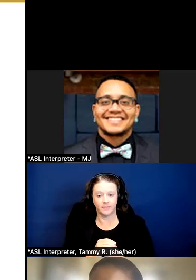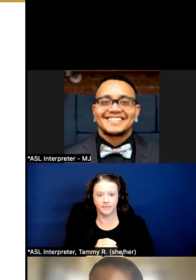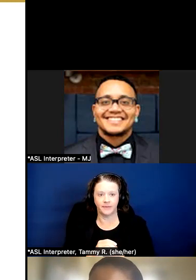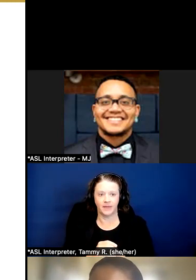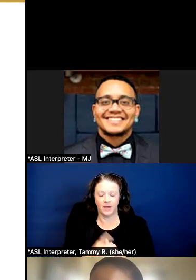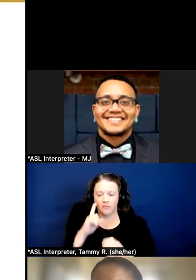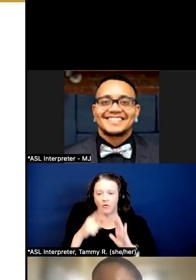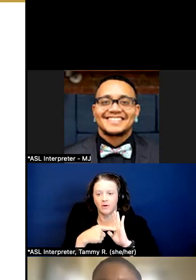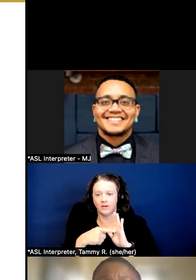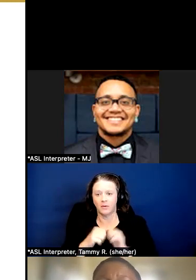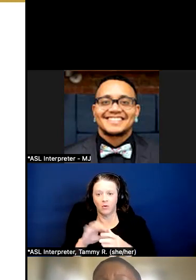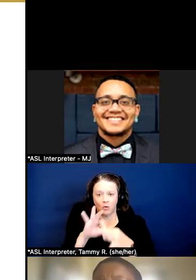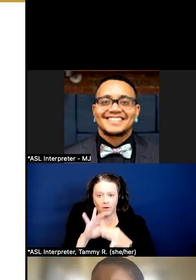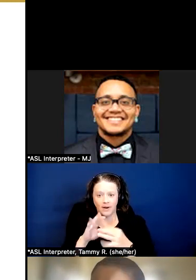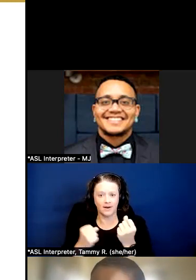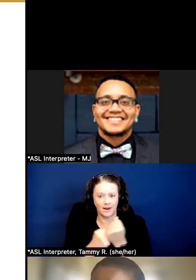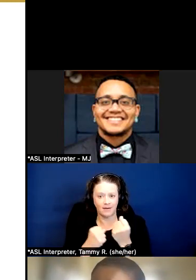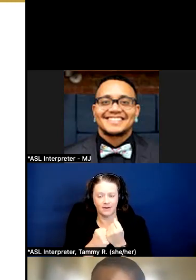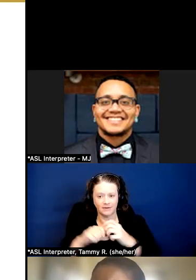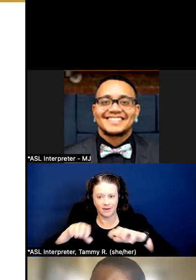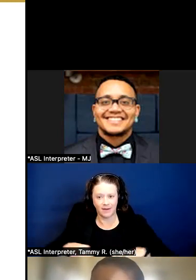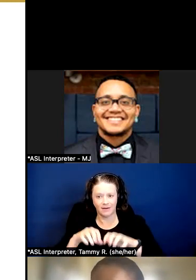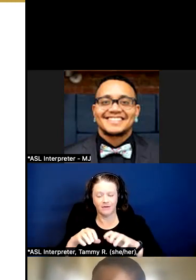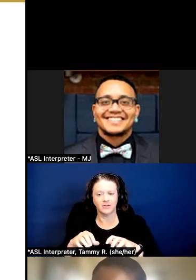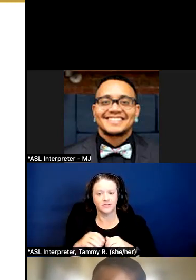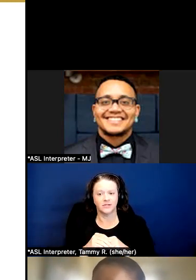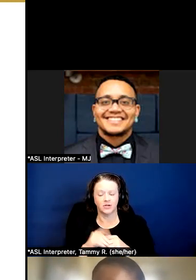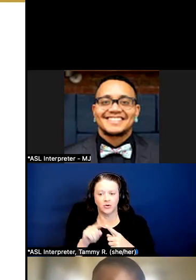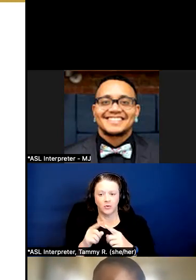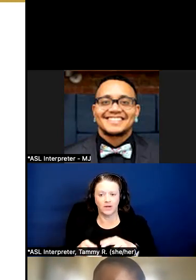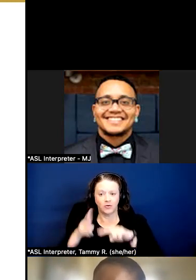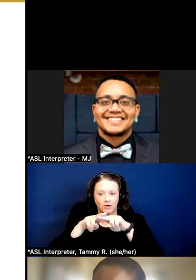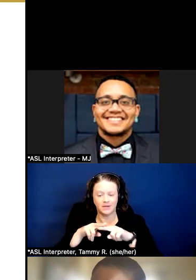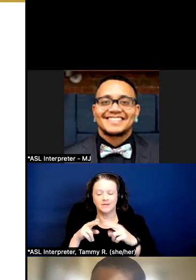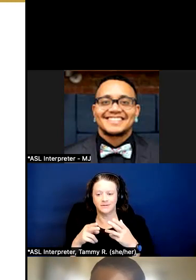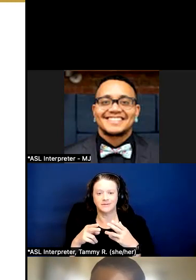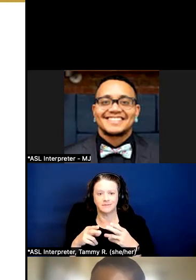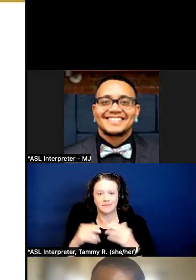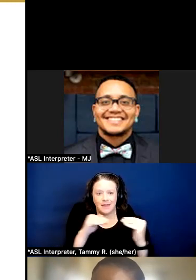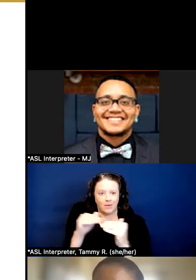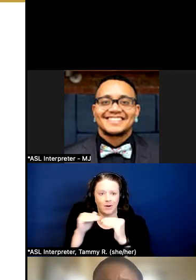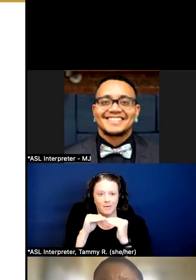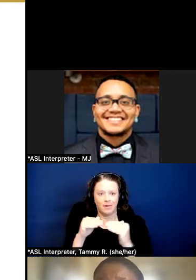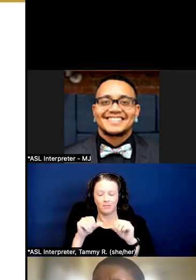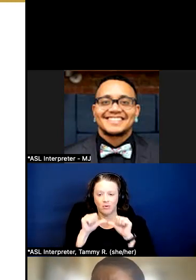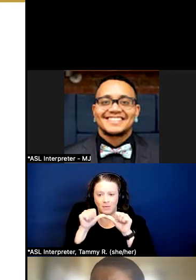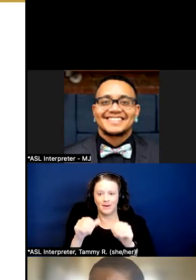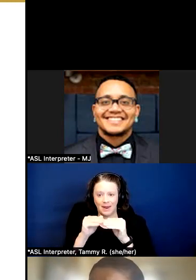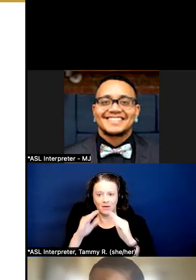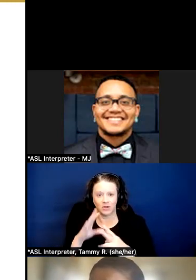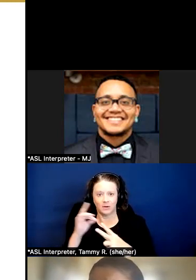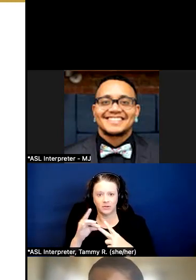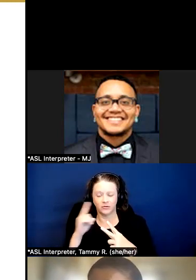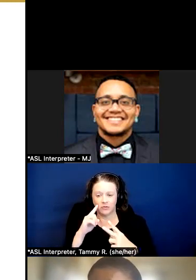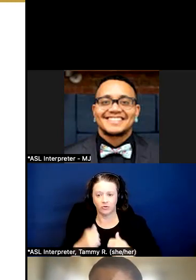advocacy efforts to increase equitable permanent housing options for survivors,